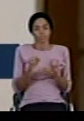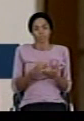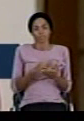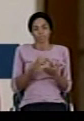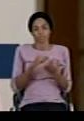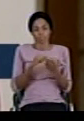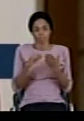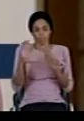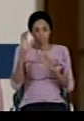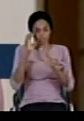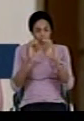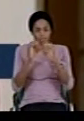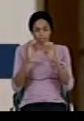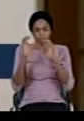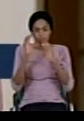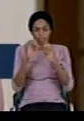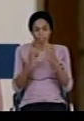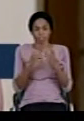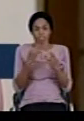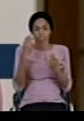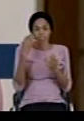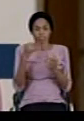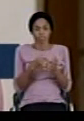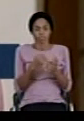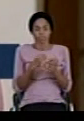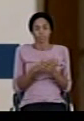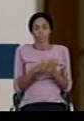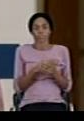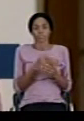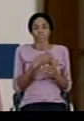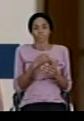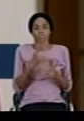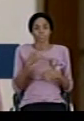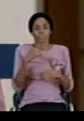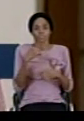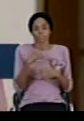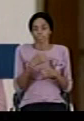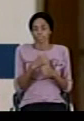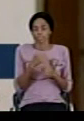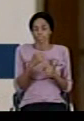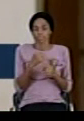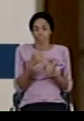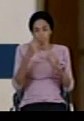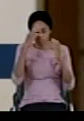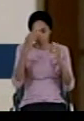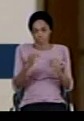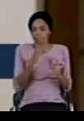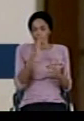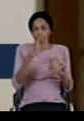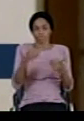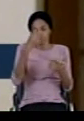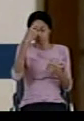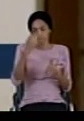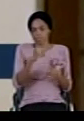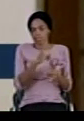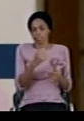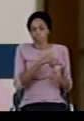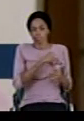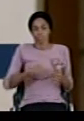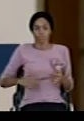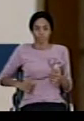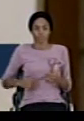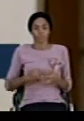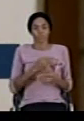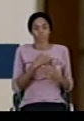is now fully grown. But I made up my mind not to go for another operation. And then during